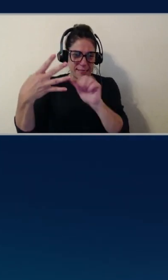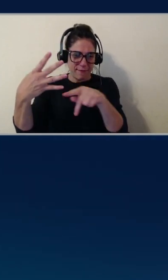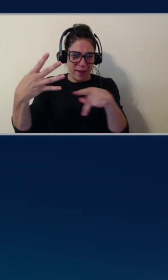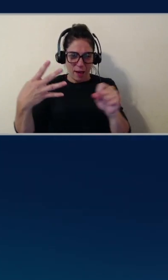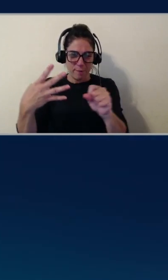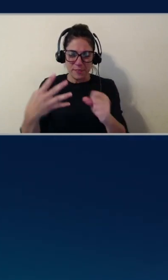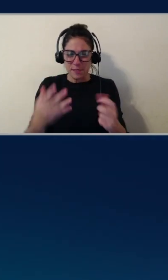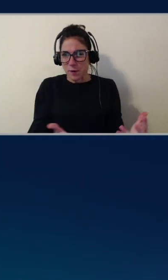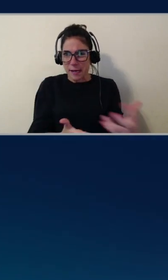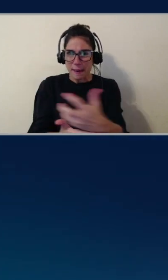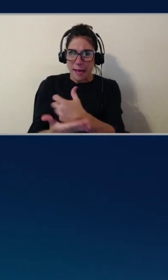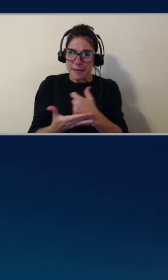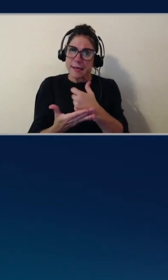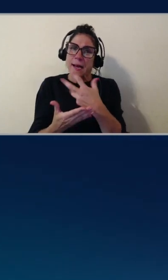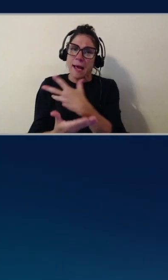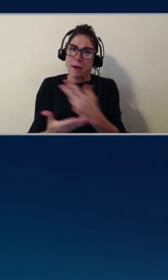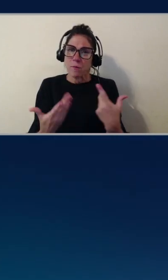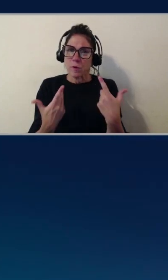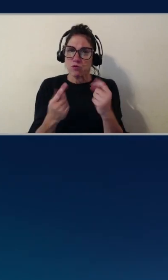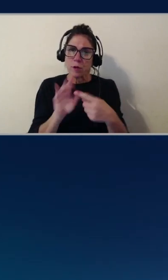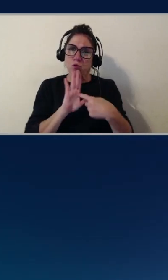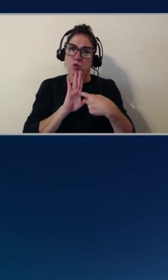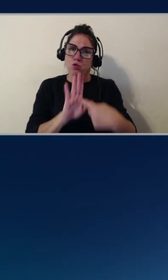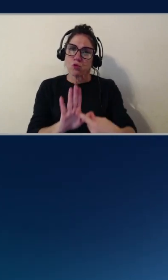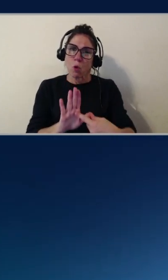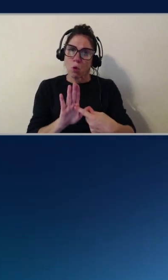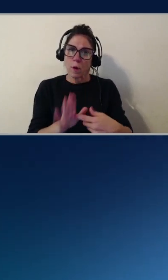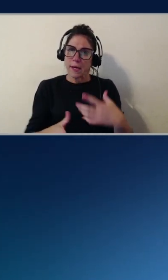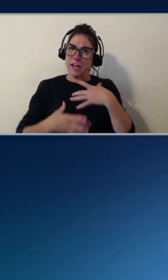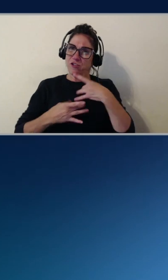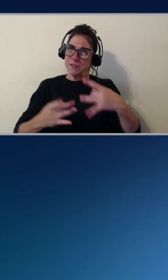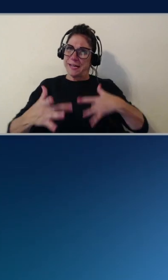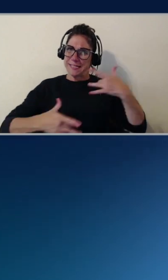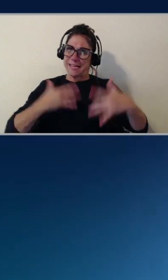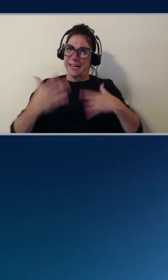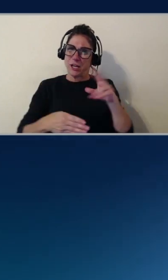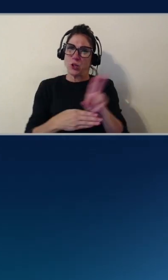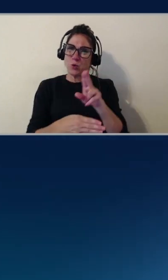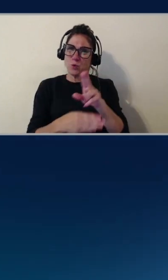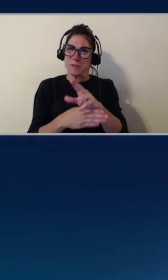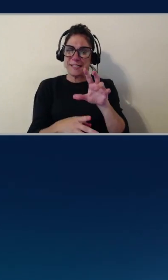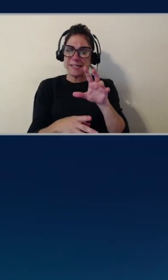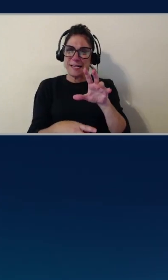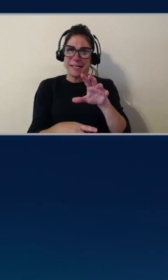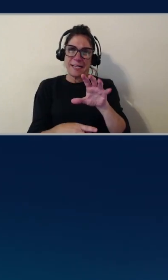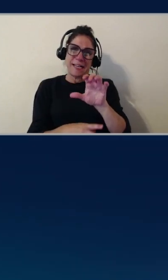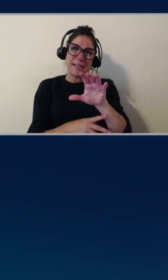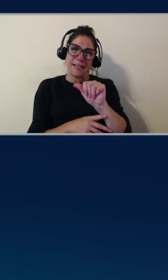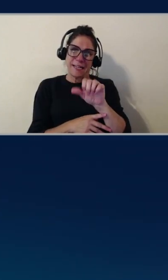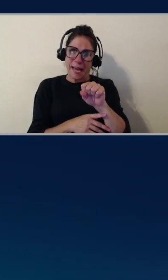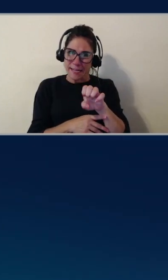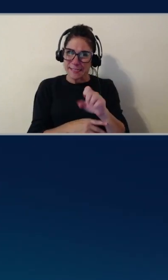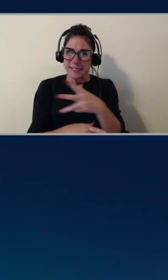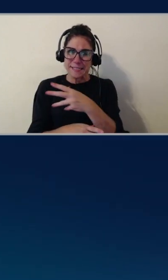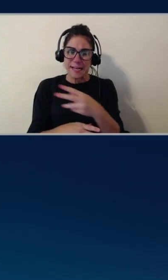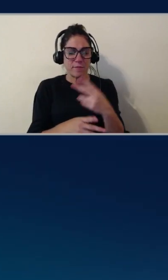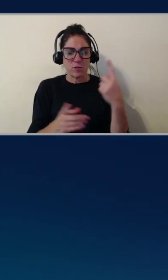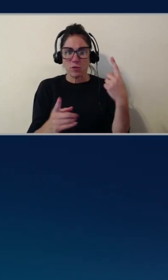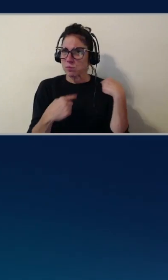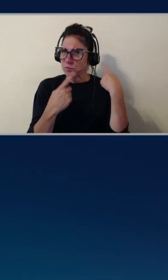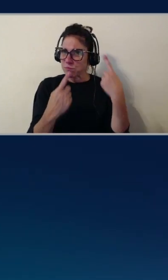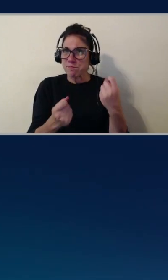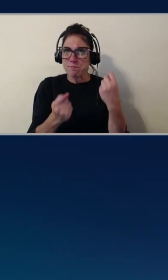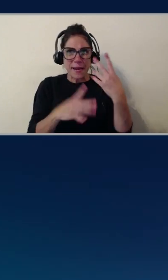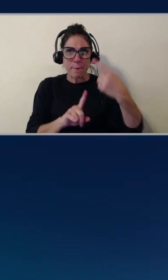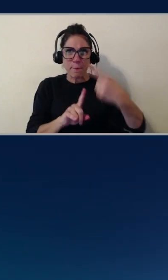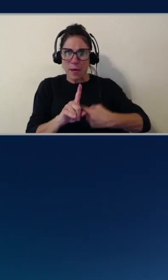we were trying to showcase certain interesting, exciting use cases. And we, over months, a lot of people